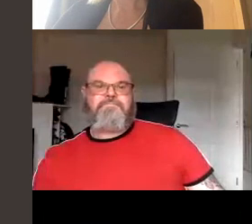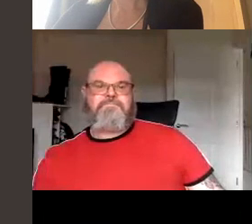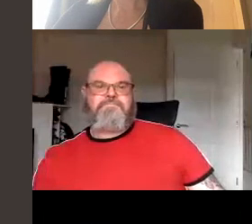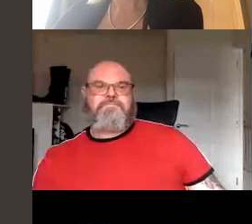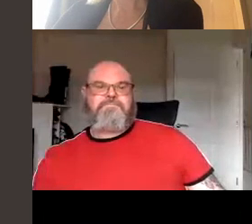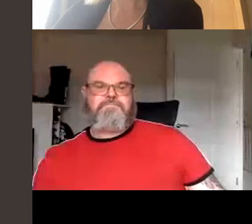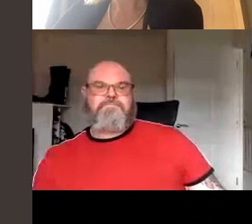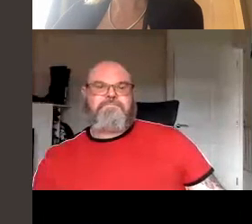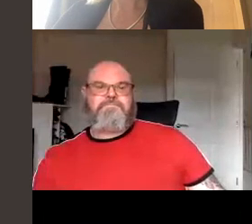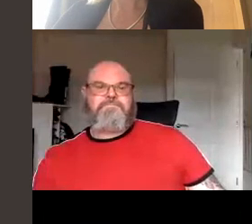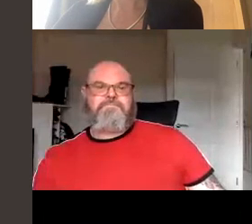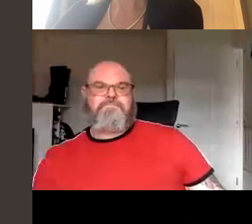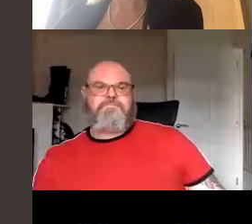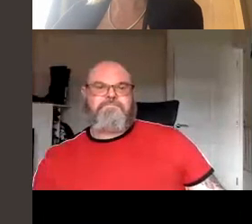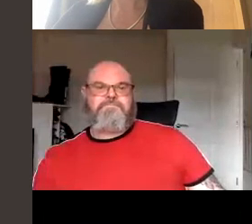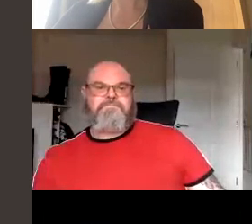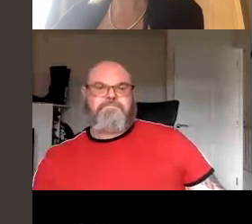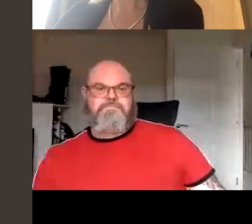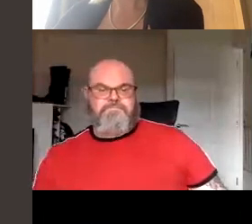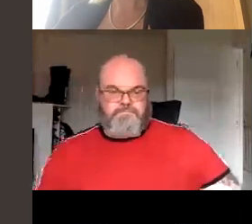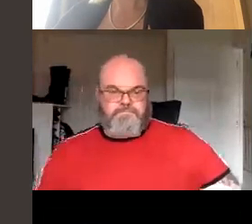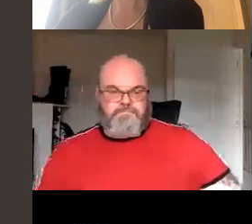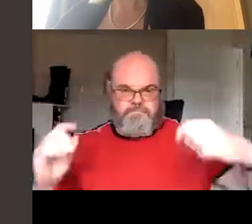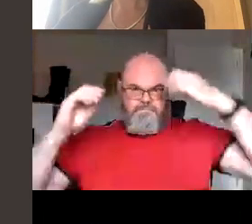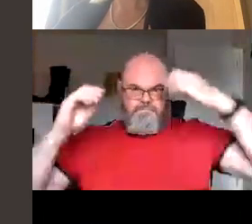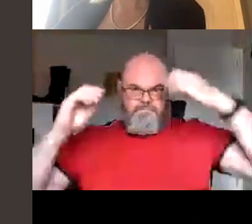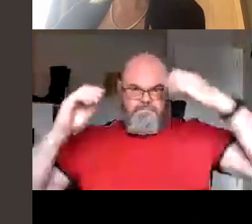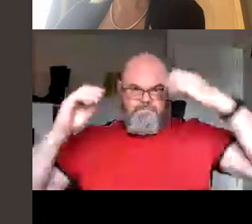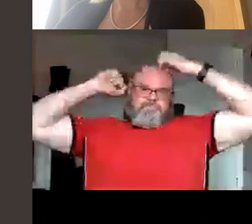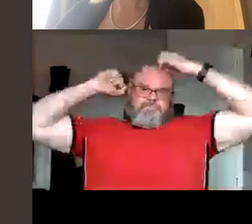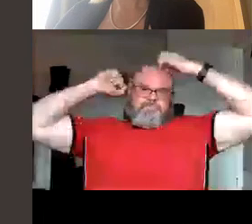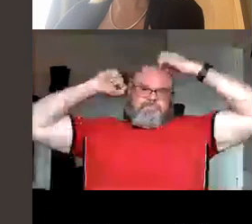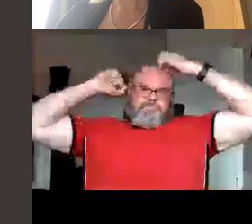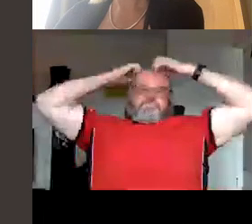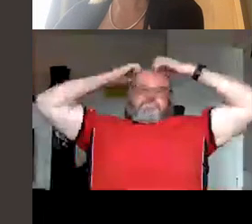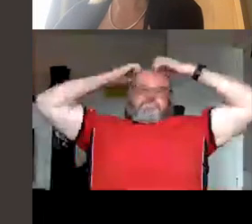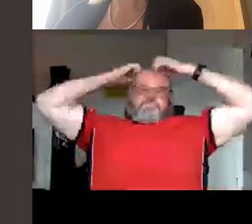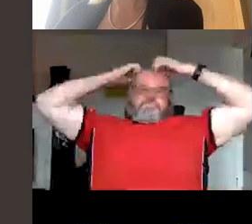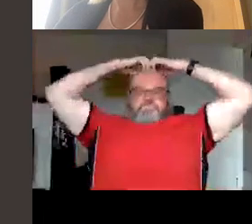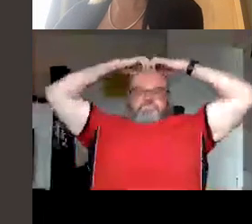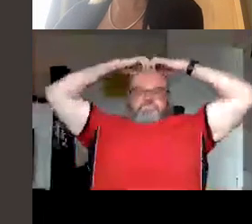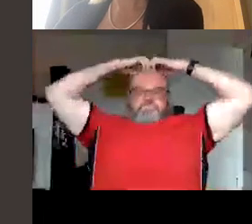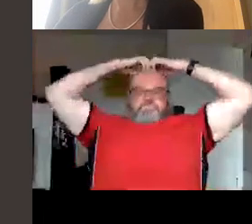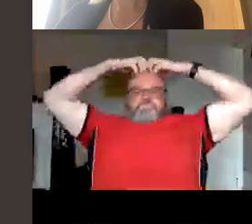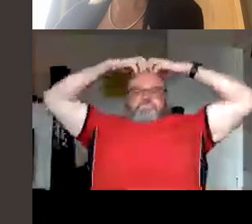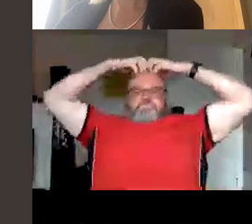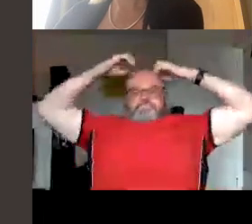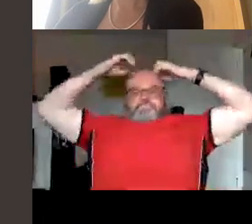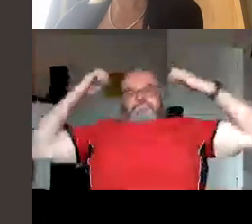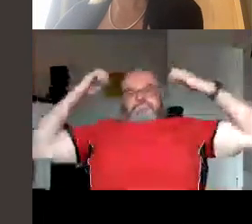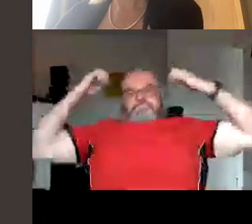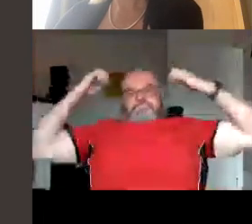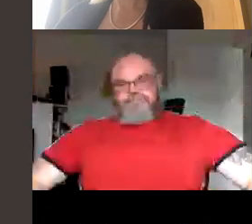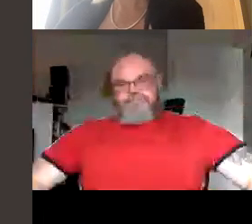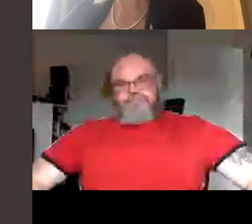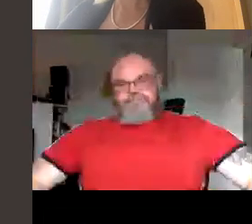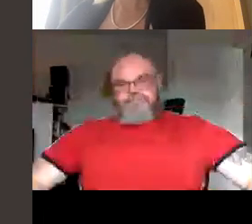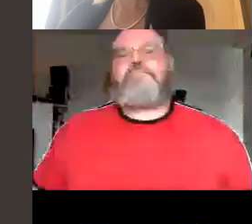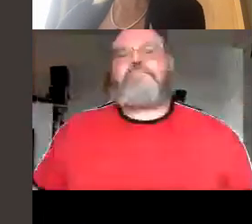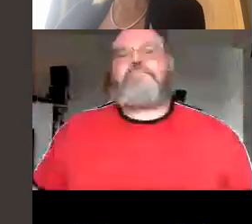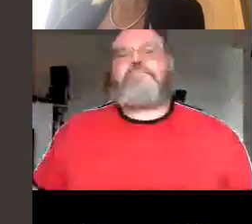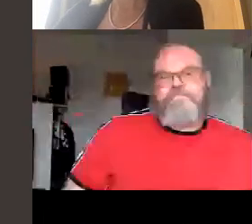us enough to be able to think that we were traveling in the right direction from the information we'd received around sort of lack of